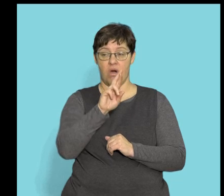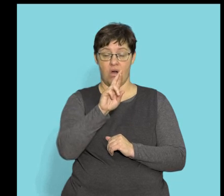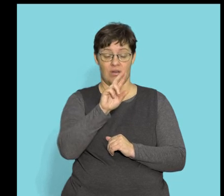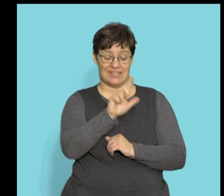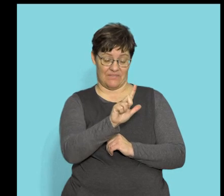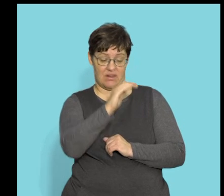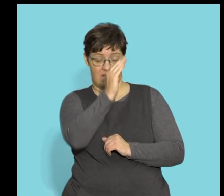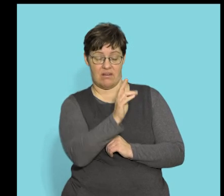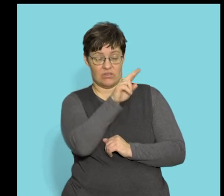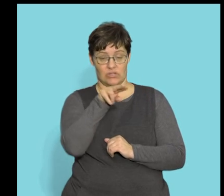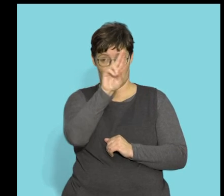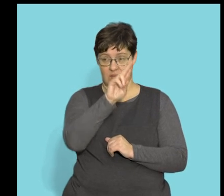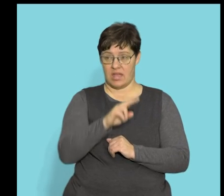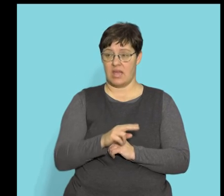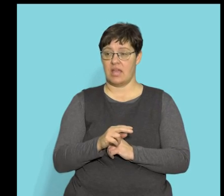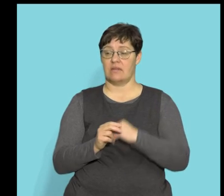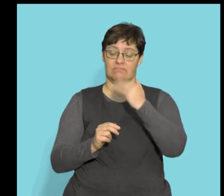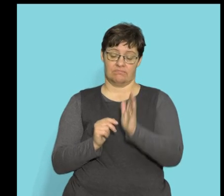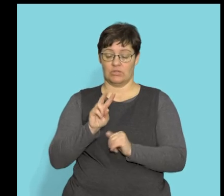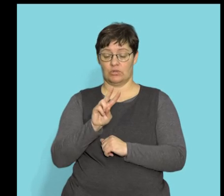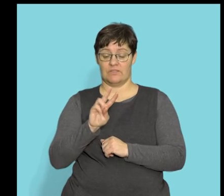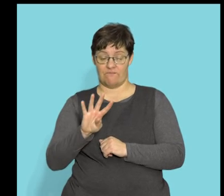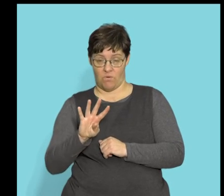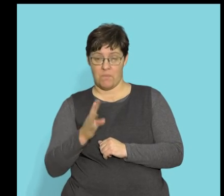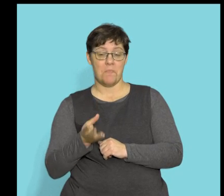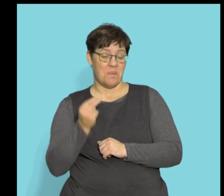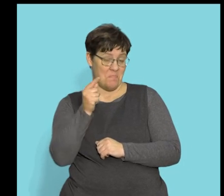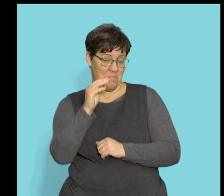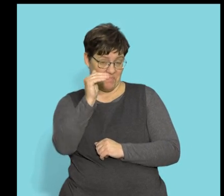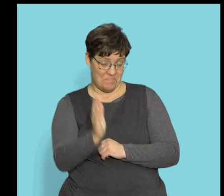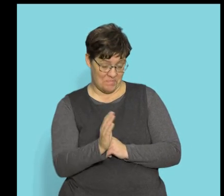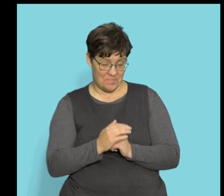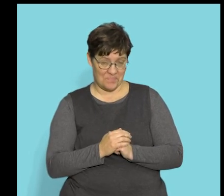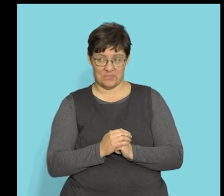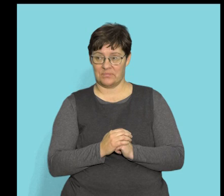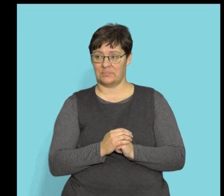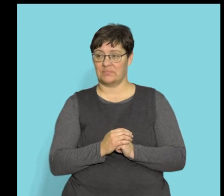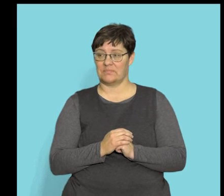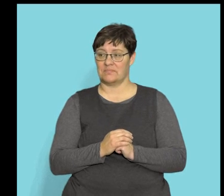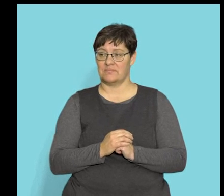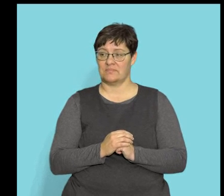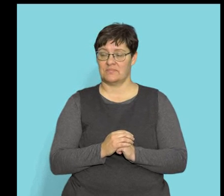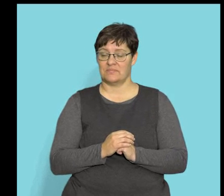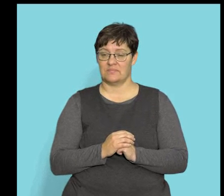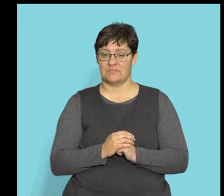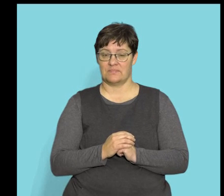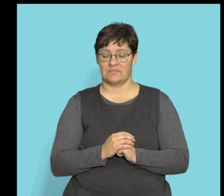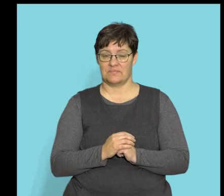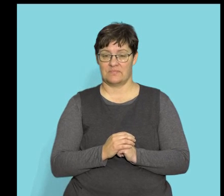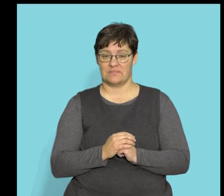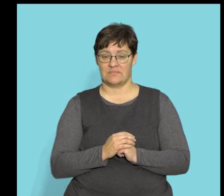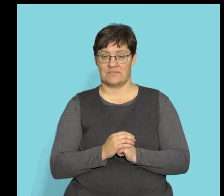squared multiplied by my perpendicular height, which I found using Pythagoras. So we know that this is